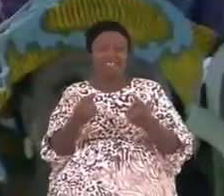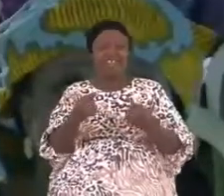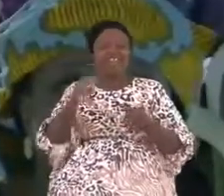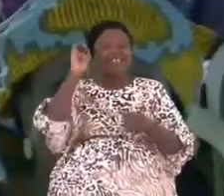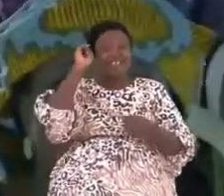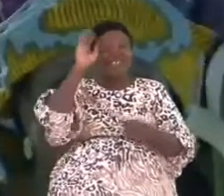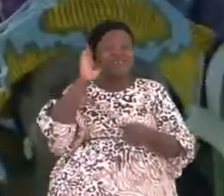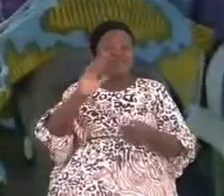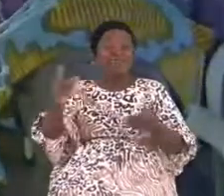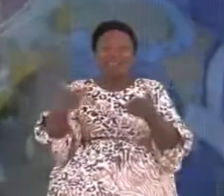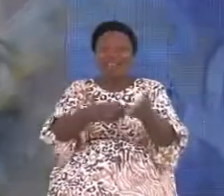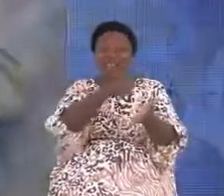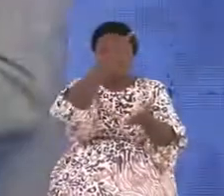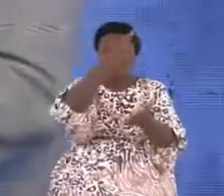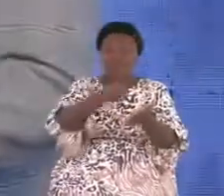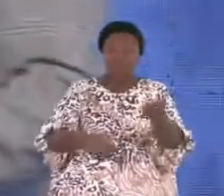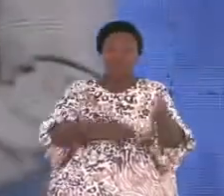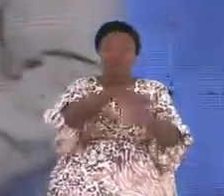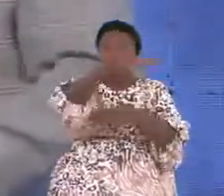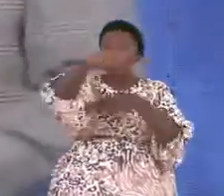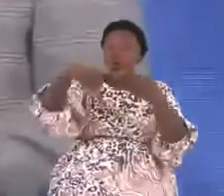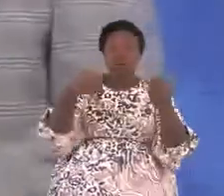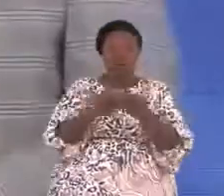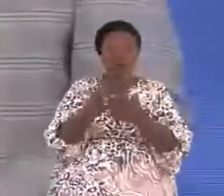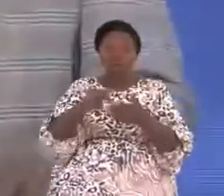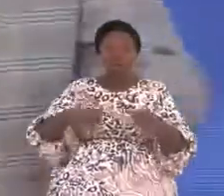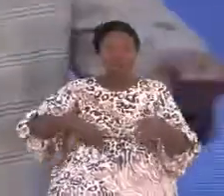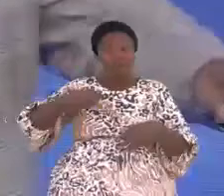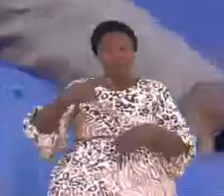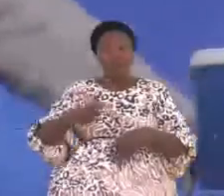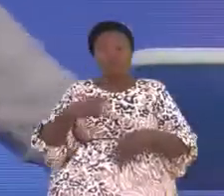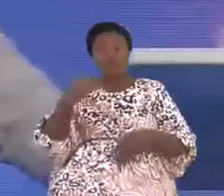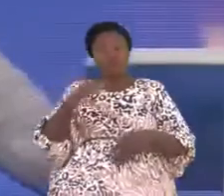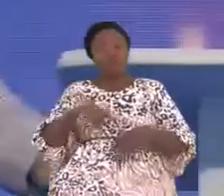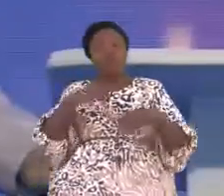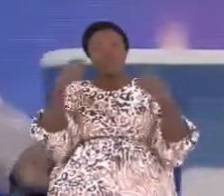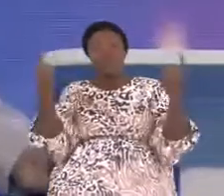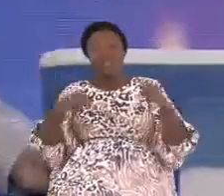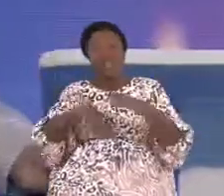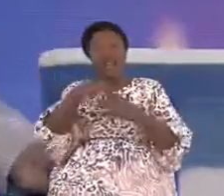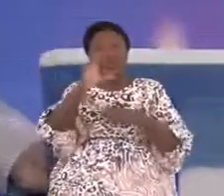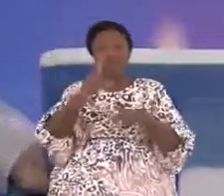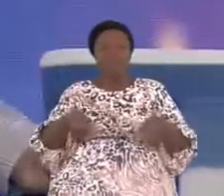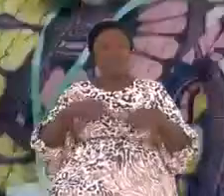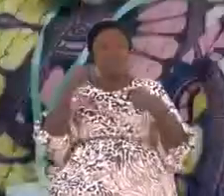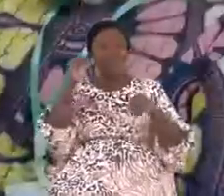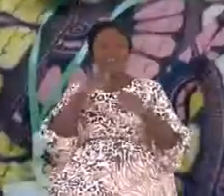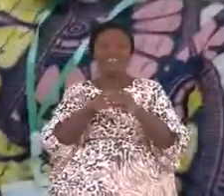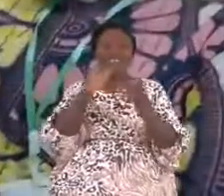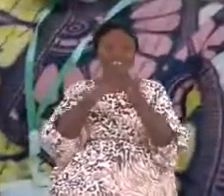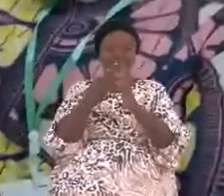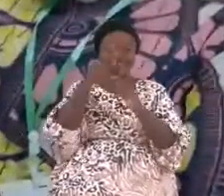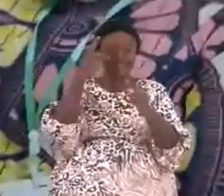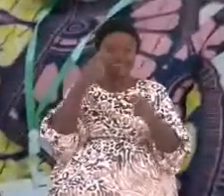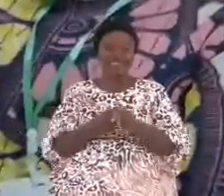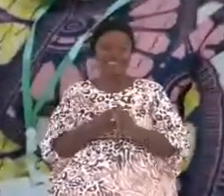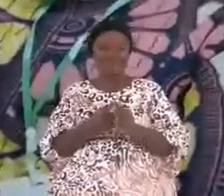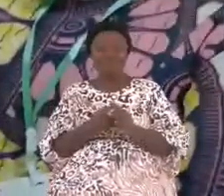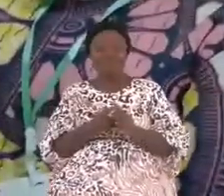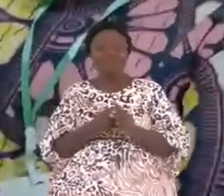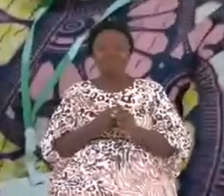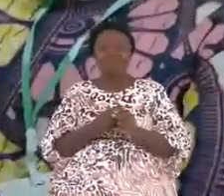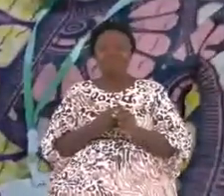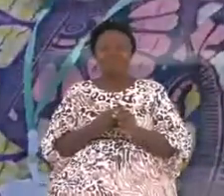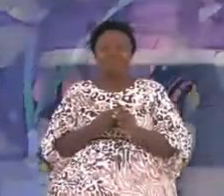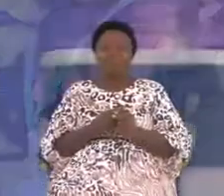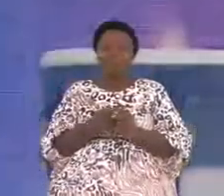cancel all the consequences of sin out of your life in Jesus' name.